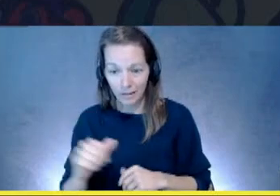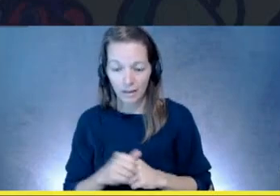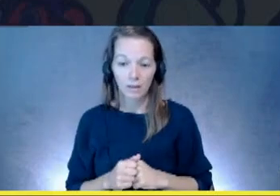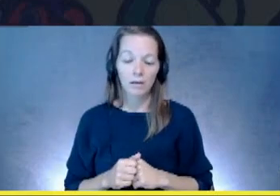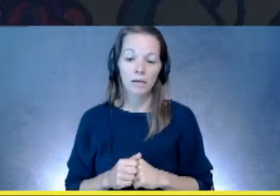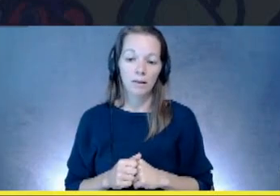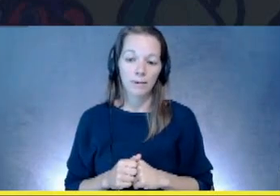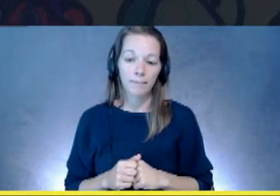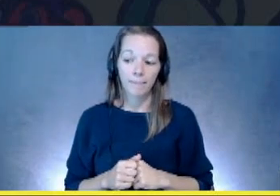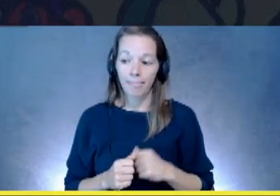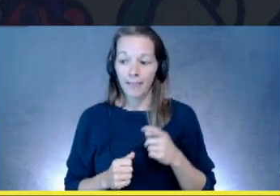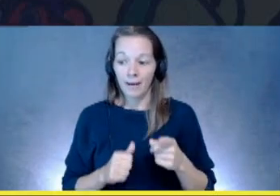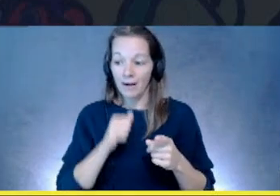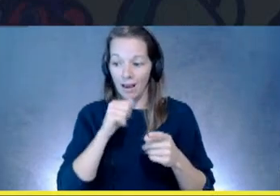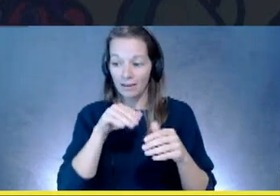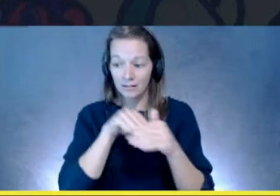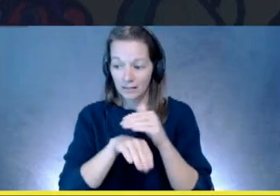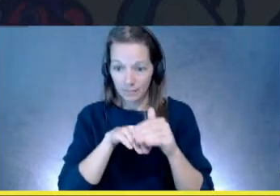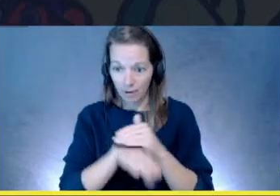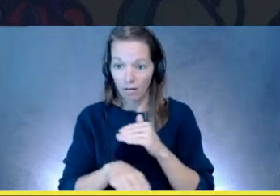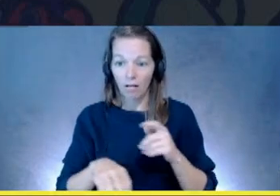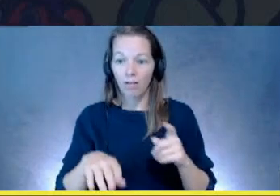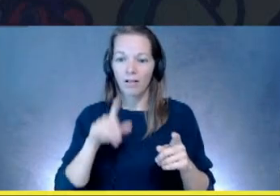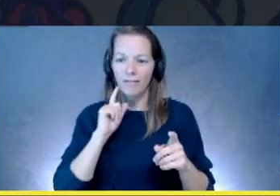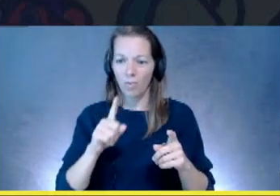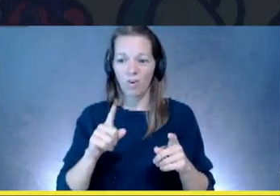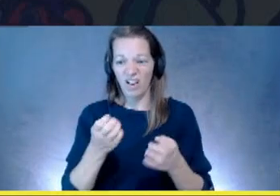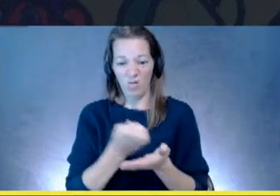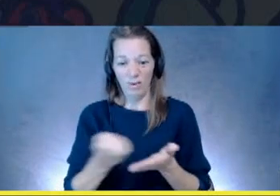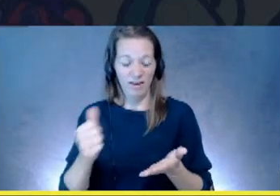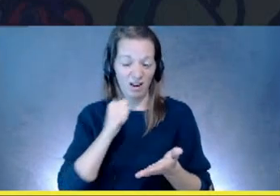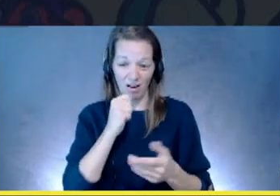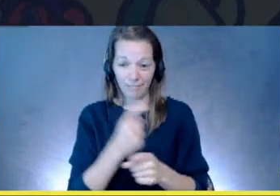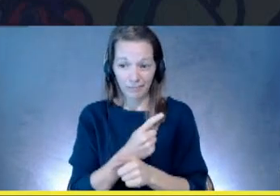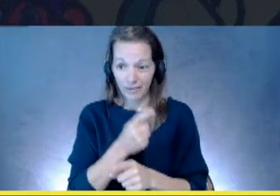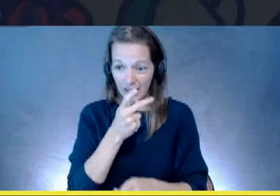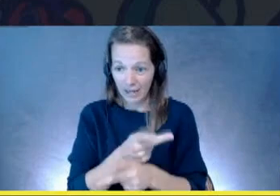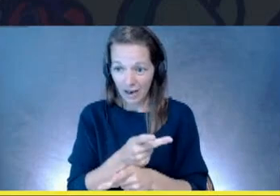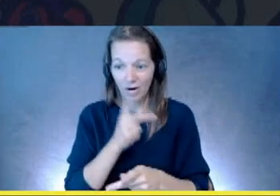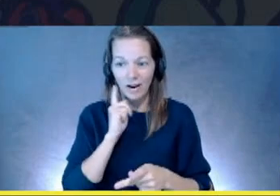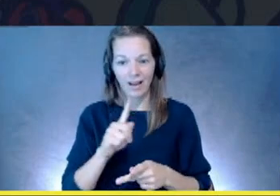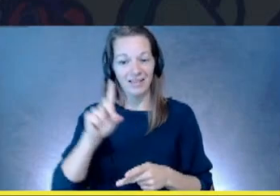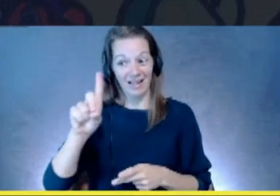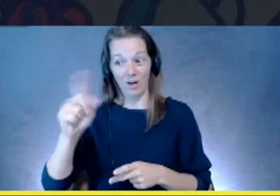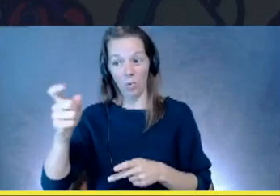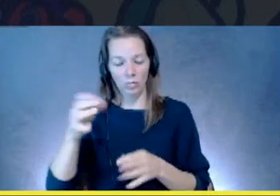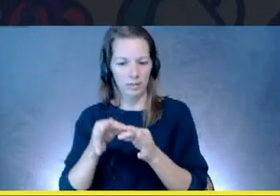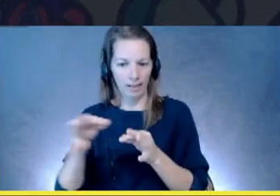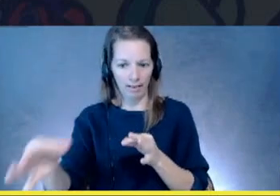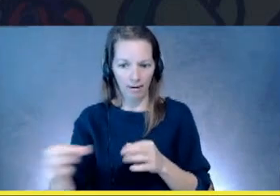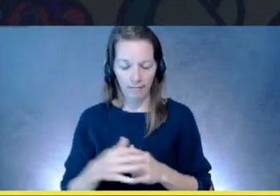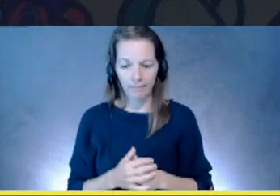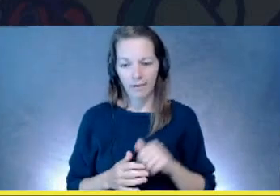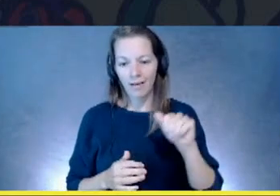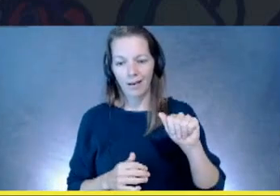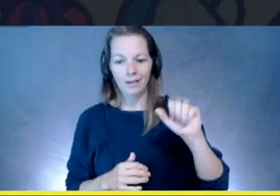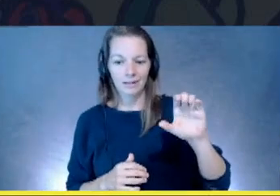This inaccessible equipment leads to inadequate care and delayed diagnoses. The ACA